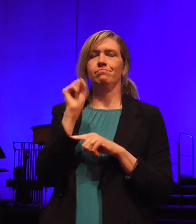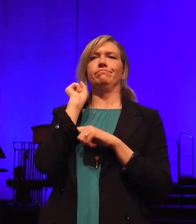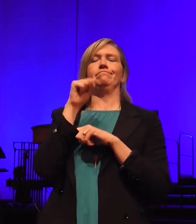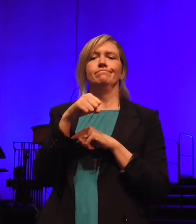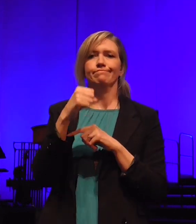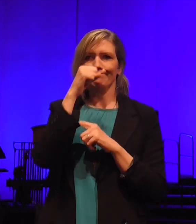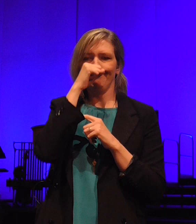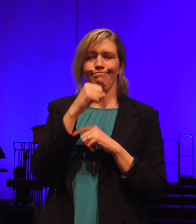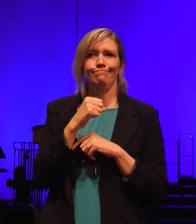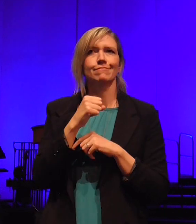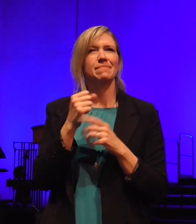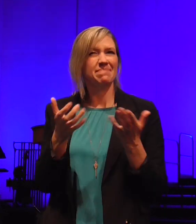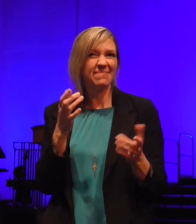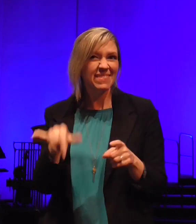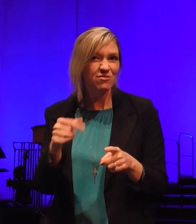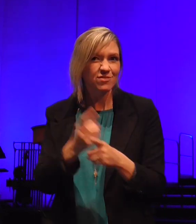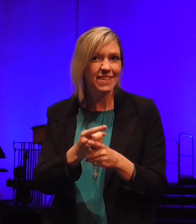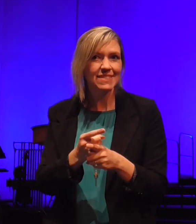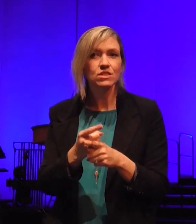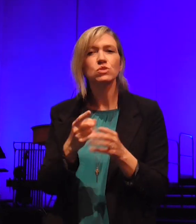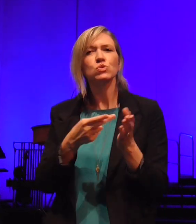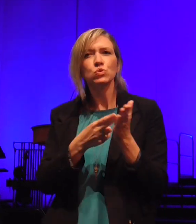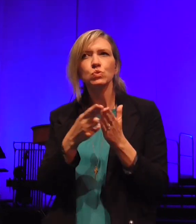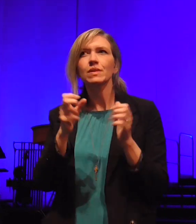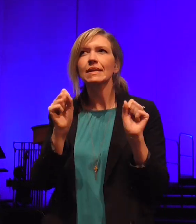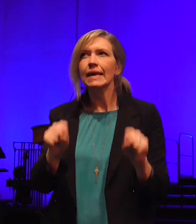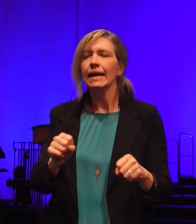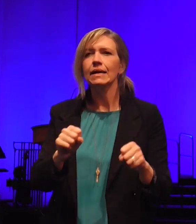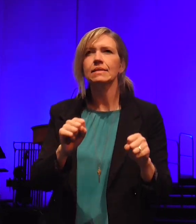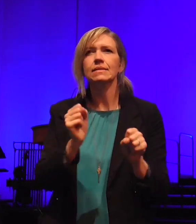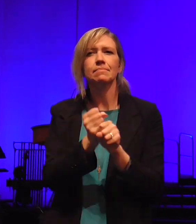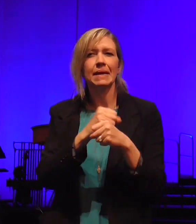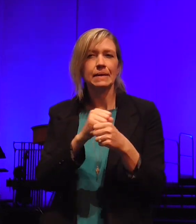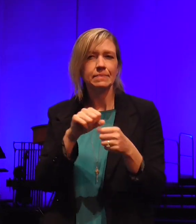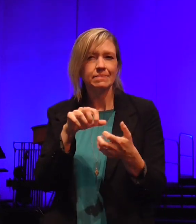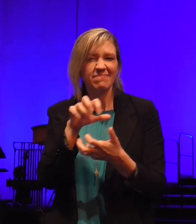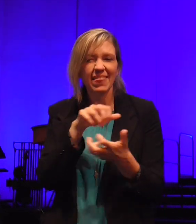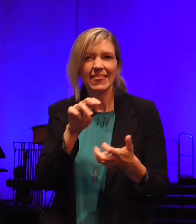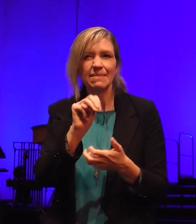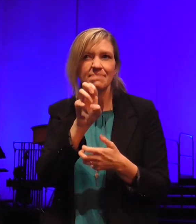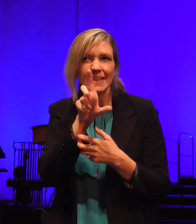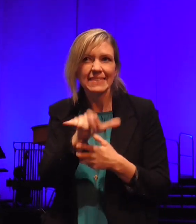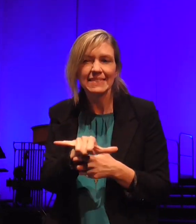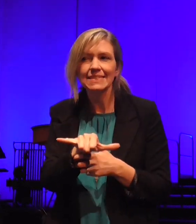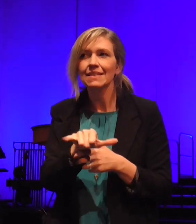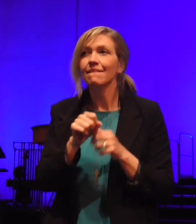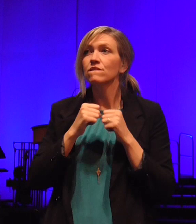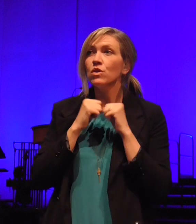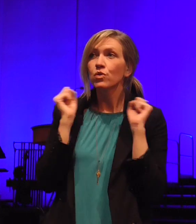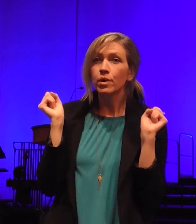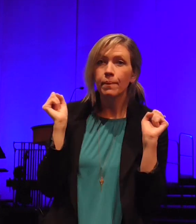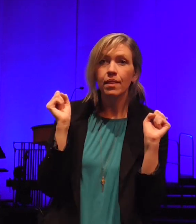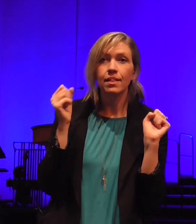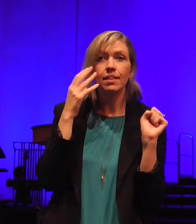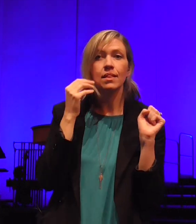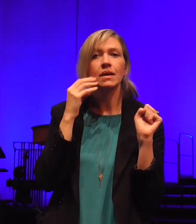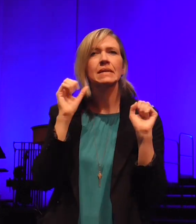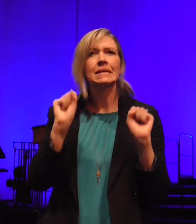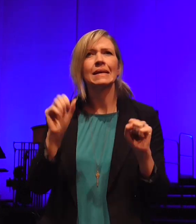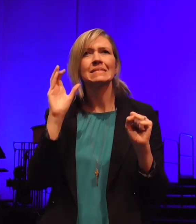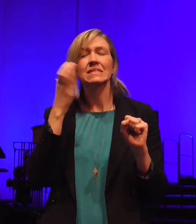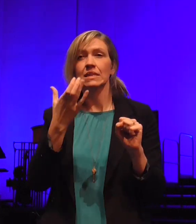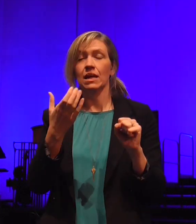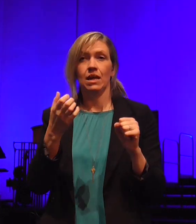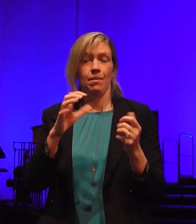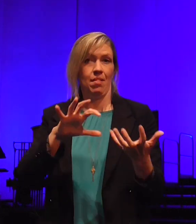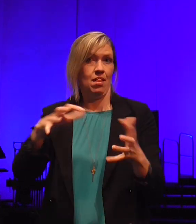And he's kind of right about that. Not saying about it, but that the truth can make things messy. Vulnerability can seem to cause more harm